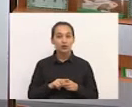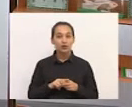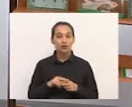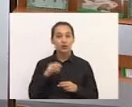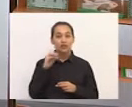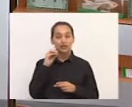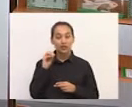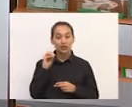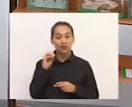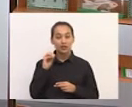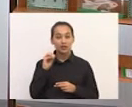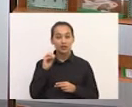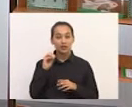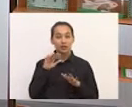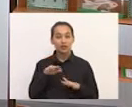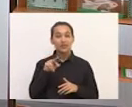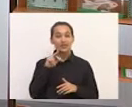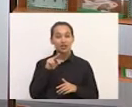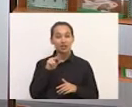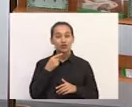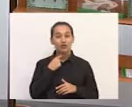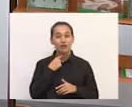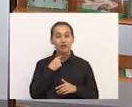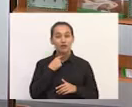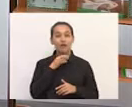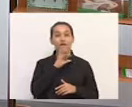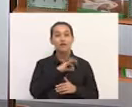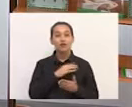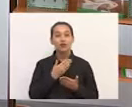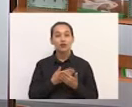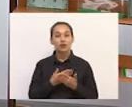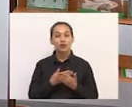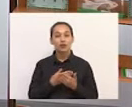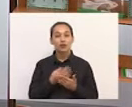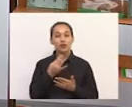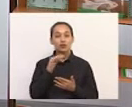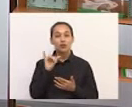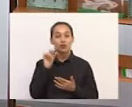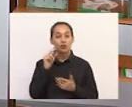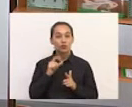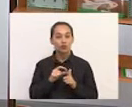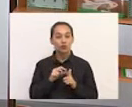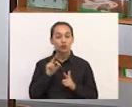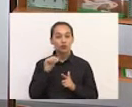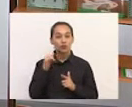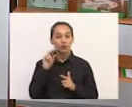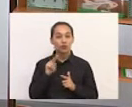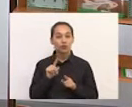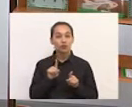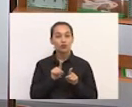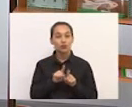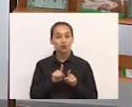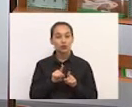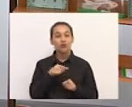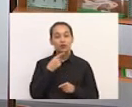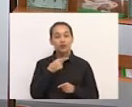undoshimiz o'rniga asosan j tovushini ishlatadilar. Masalan, yo'q so'zi o'rniga joq shaklida